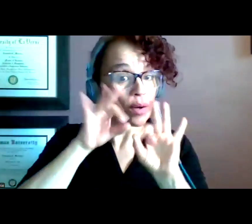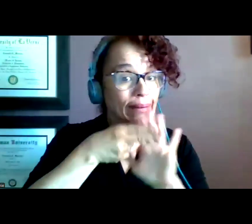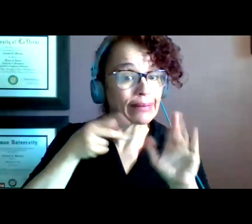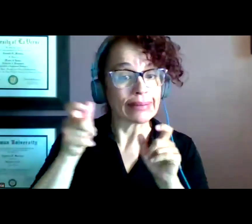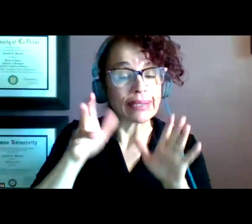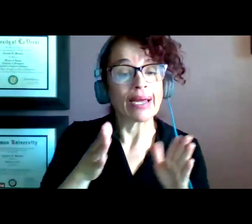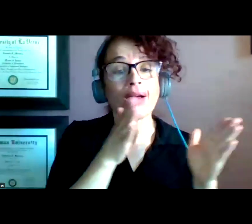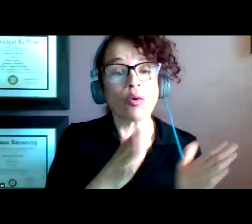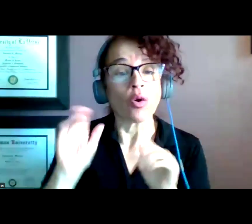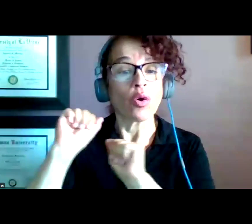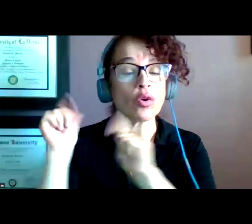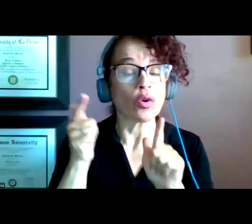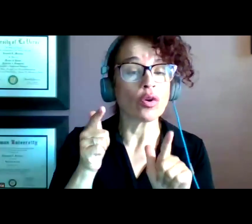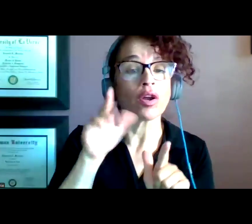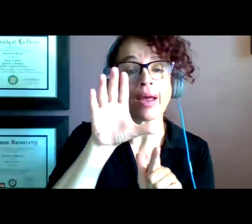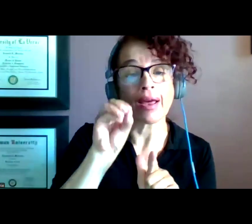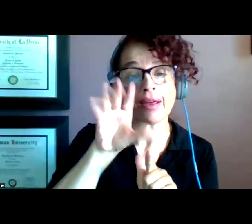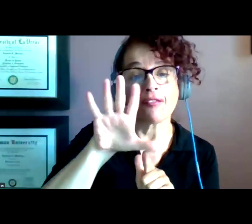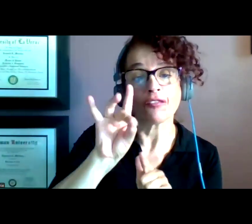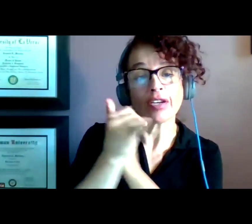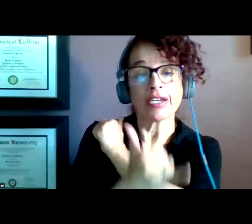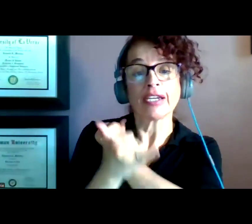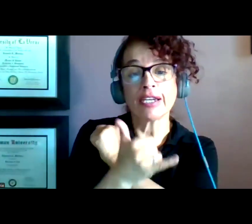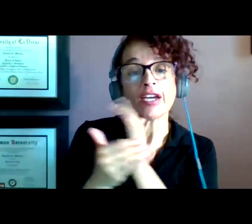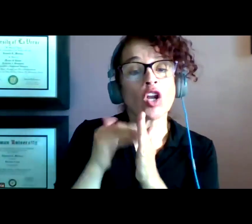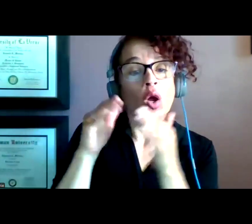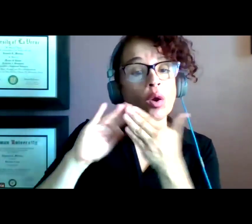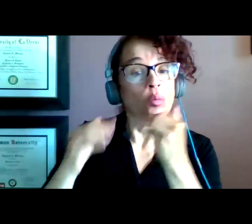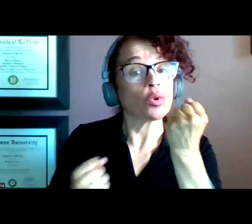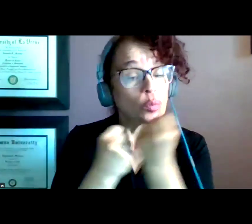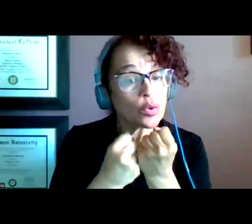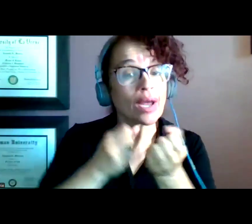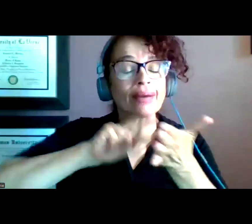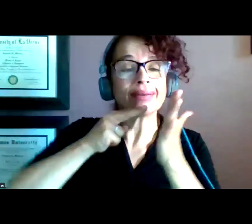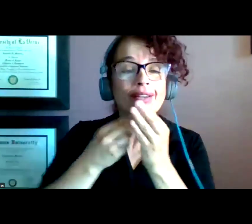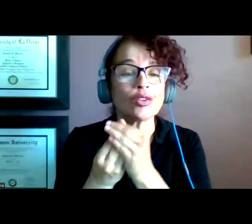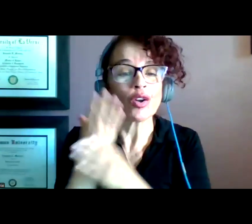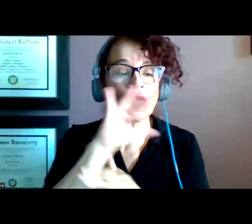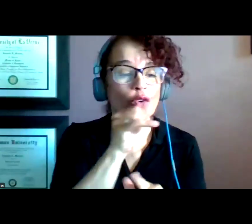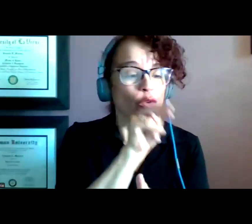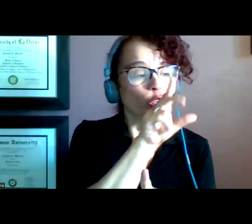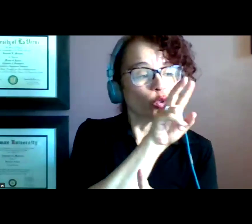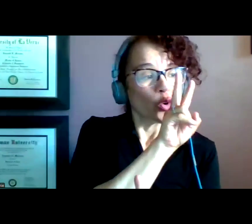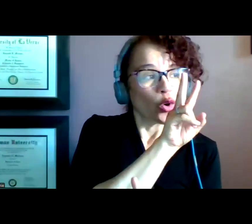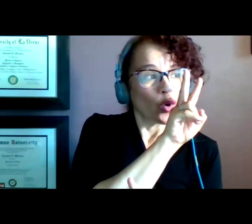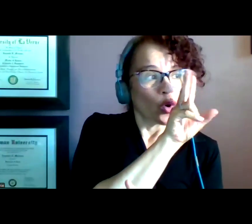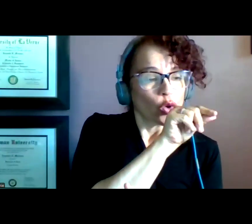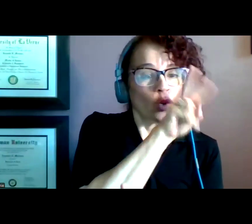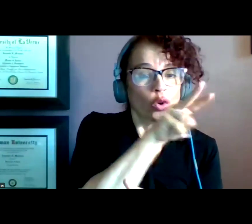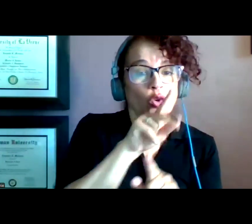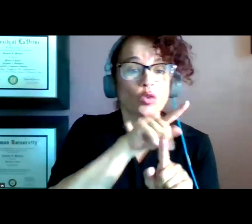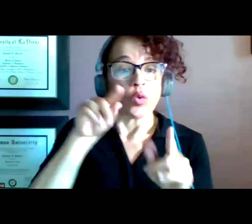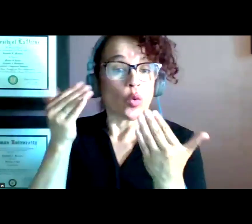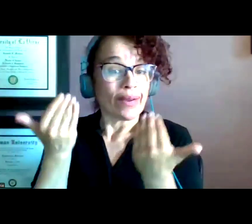managed care plans in all 58 counties offer community support, so really significant growth from January 2022 to